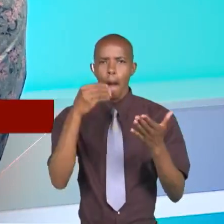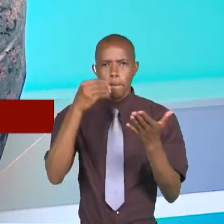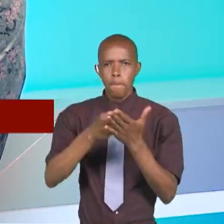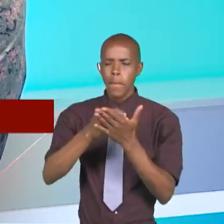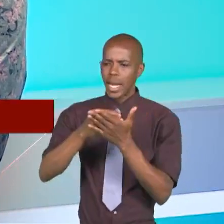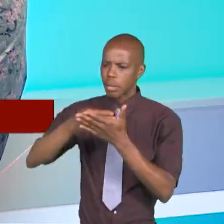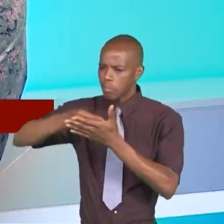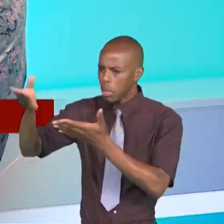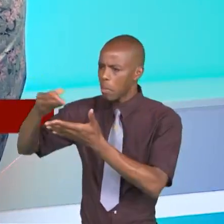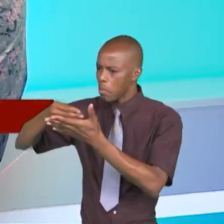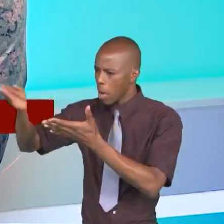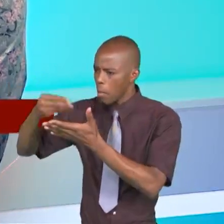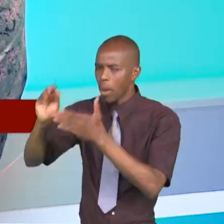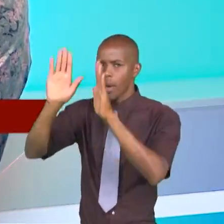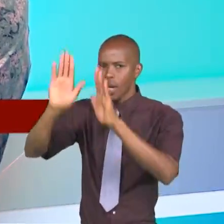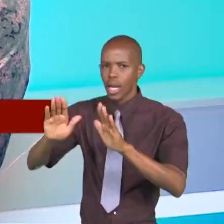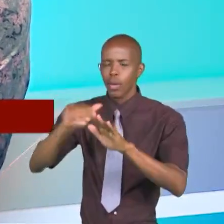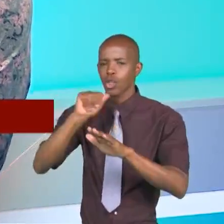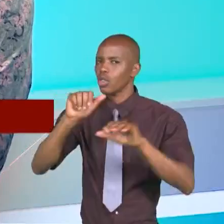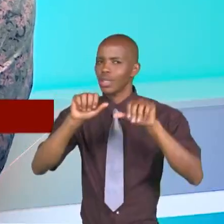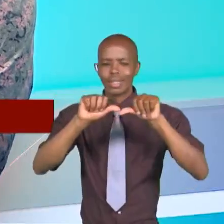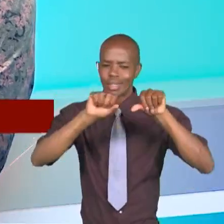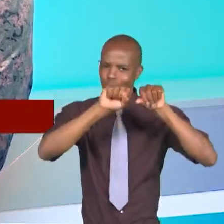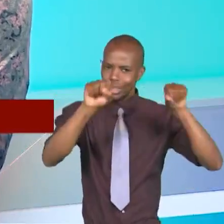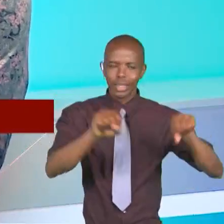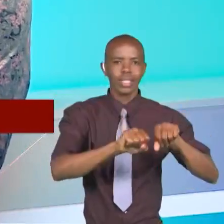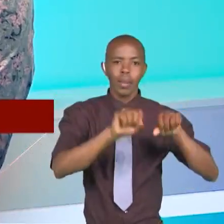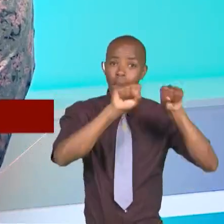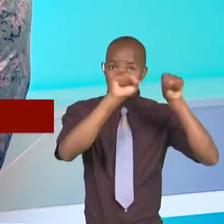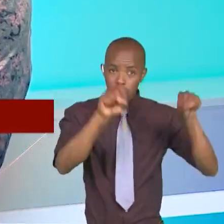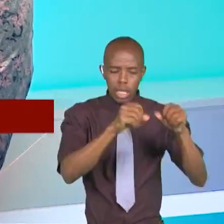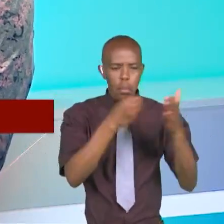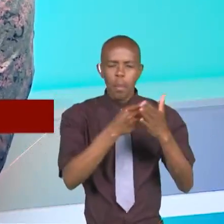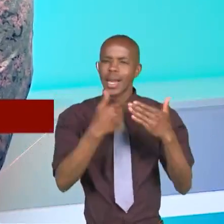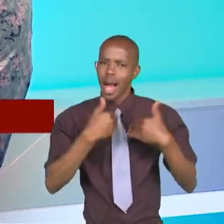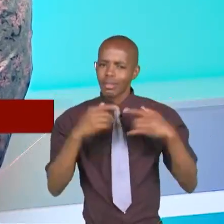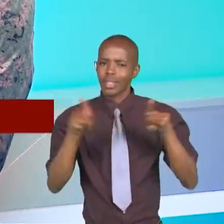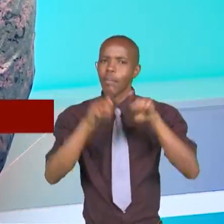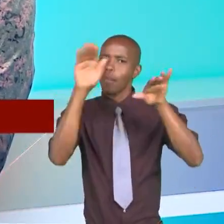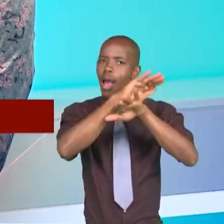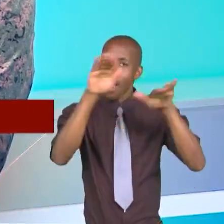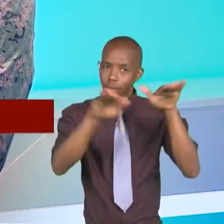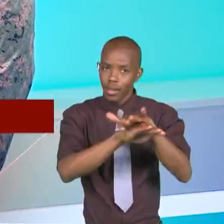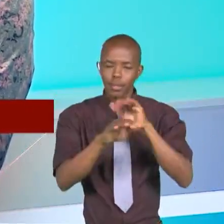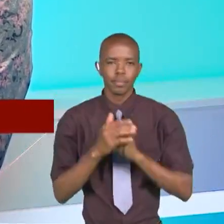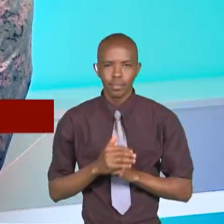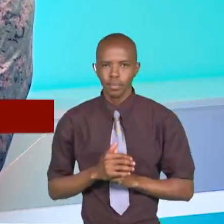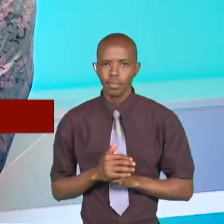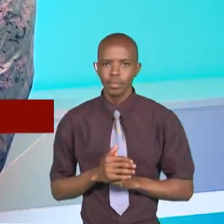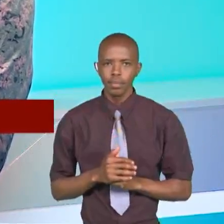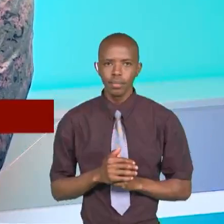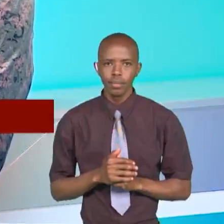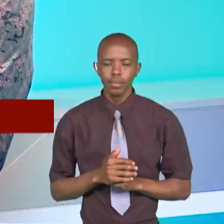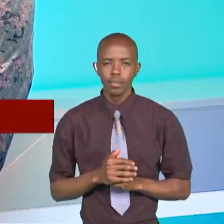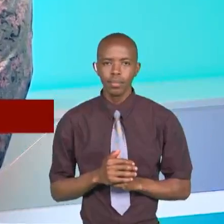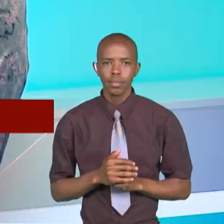that particular campaign other than the system. The system has money and has everything. At the end of the day, they raise